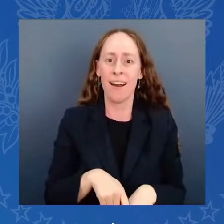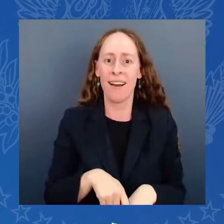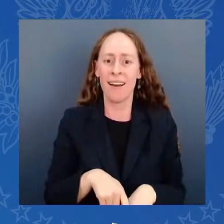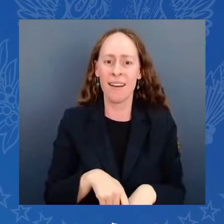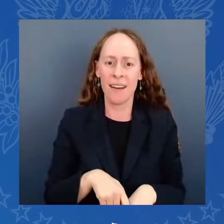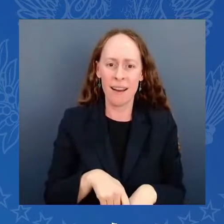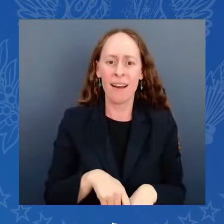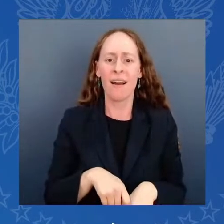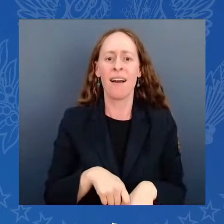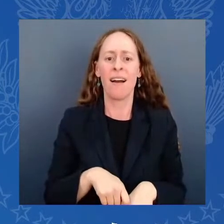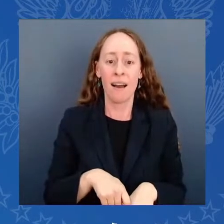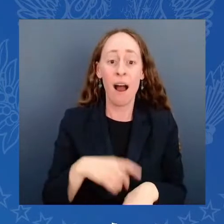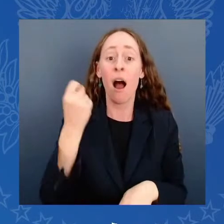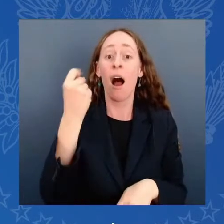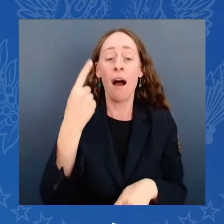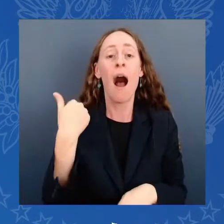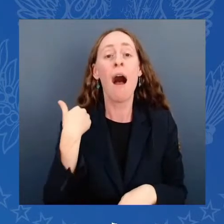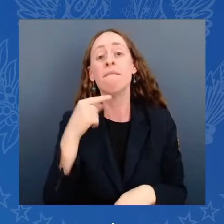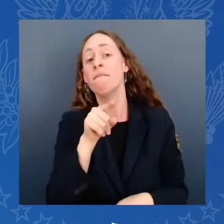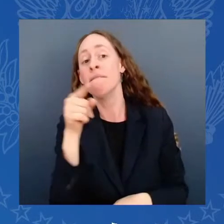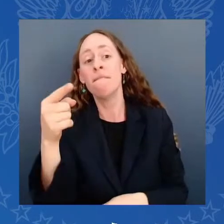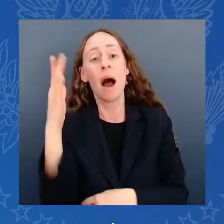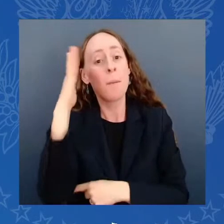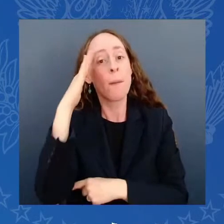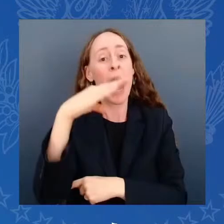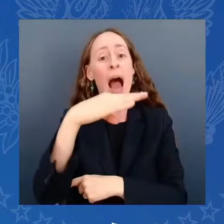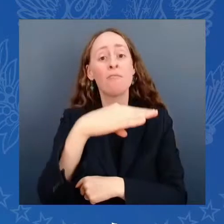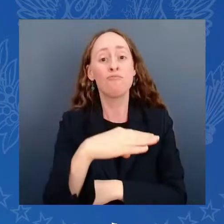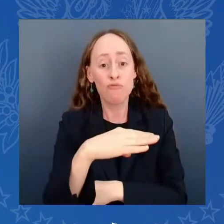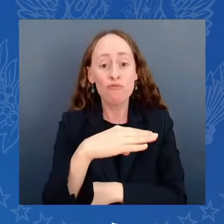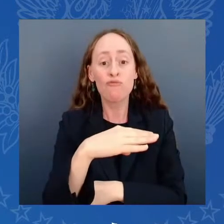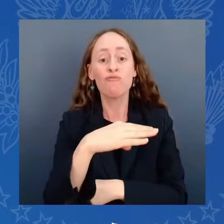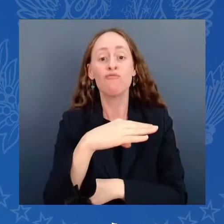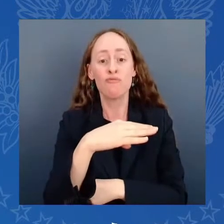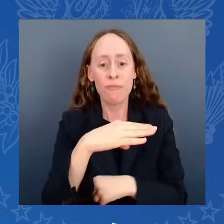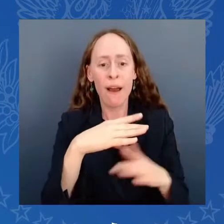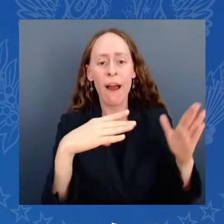wall. Four of them sitting across. I said,